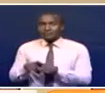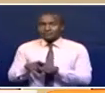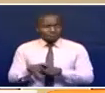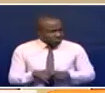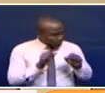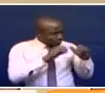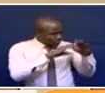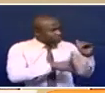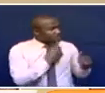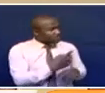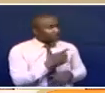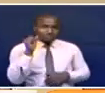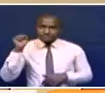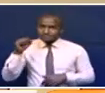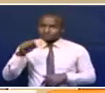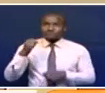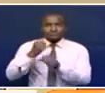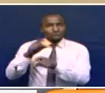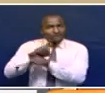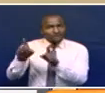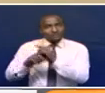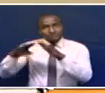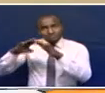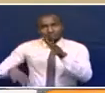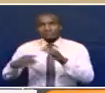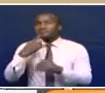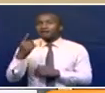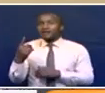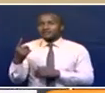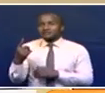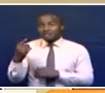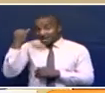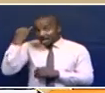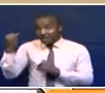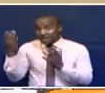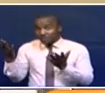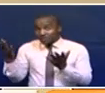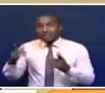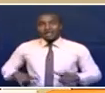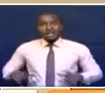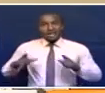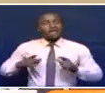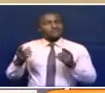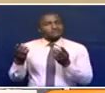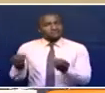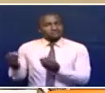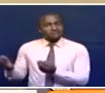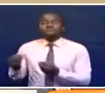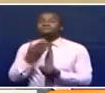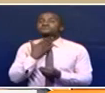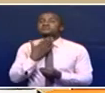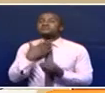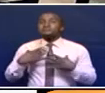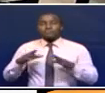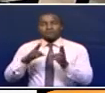100? Of course, we'll do everything possible to bring it below 100. The idea is to make life bearable for the ordinary citizen.